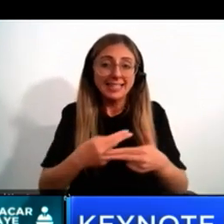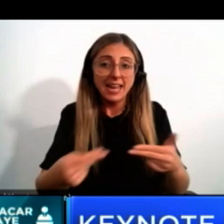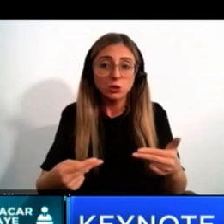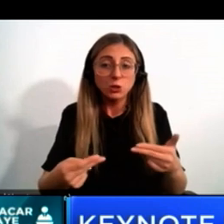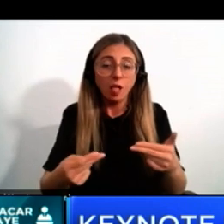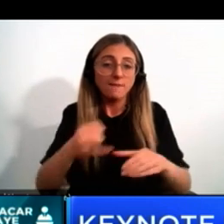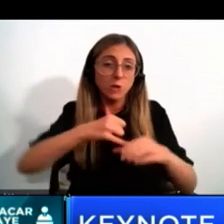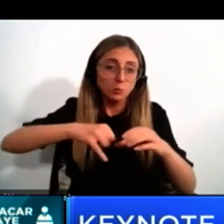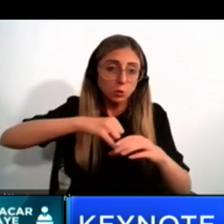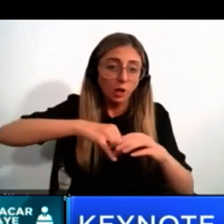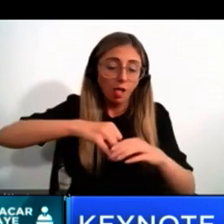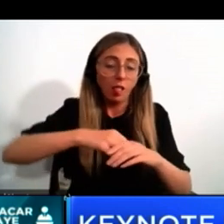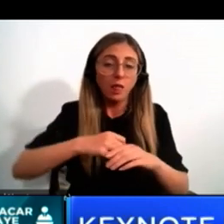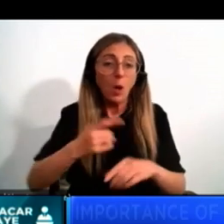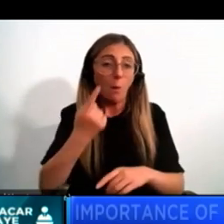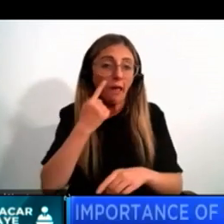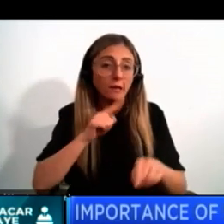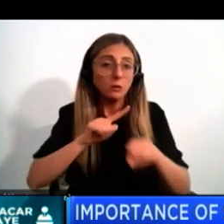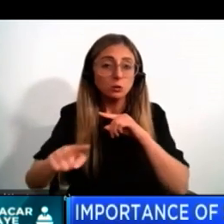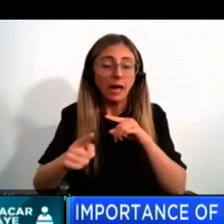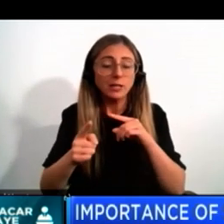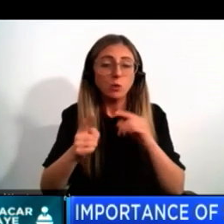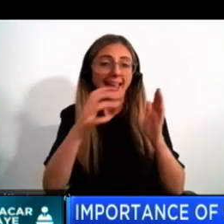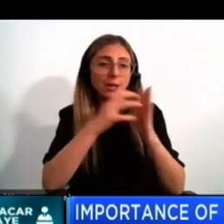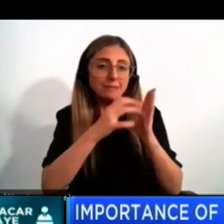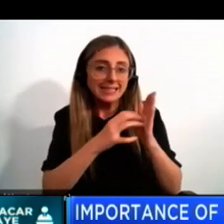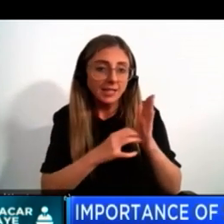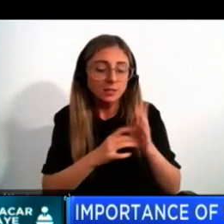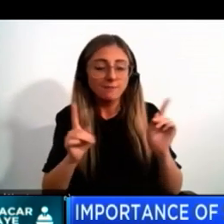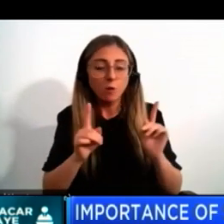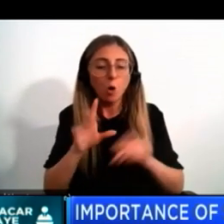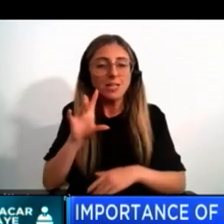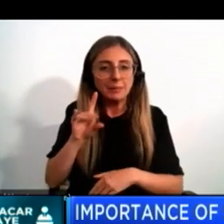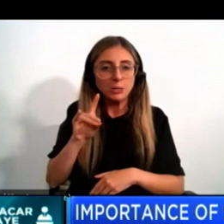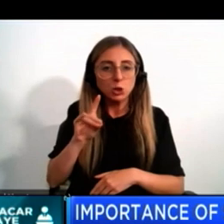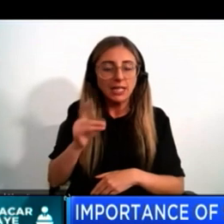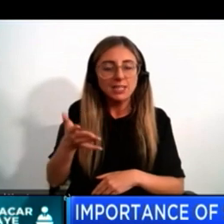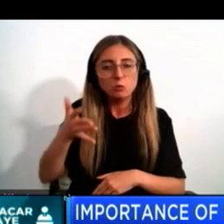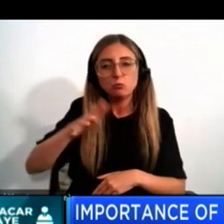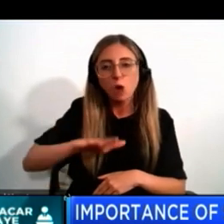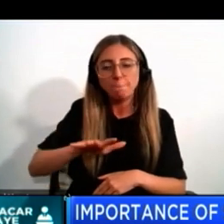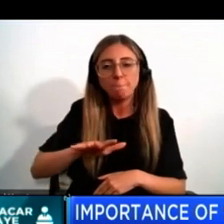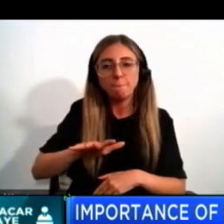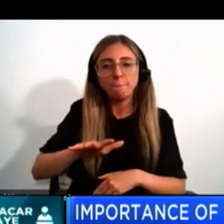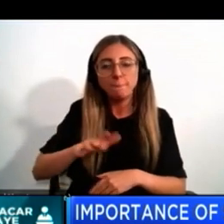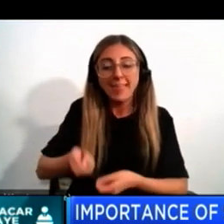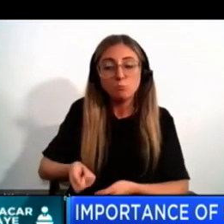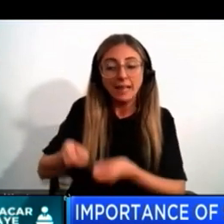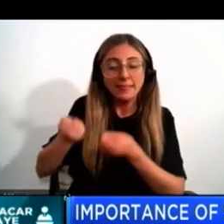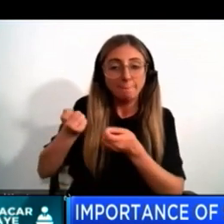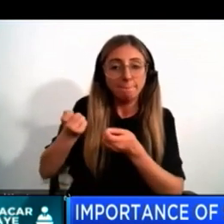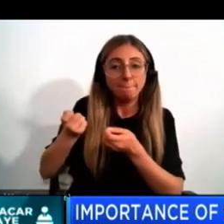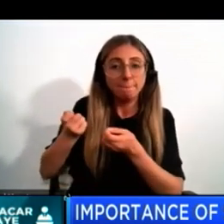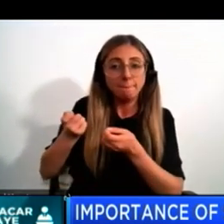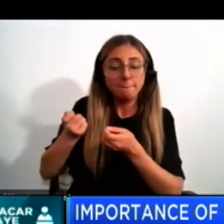Développement Pharmaceutique, which looks for innovative ingredient for our local species, from our local species, and bring them up to